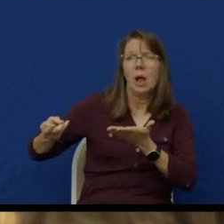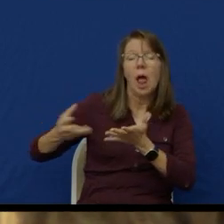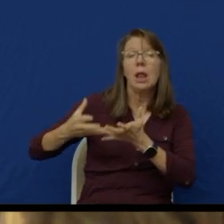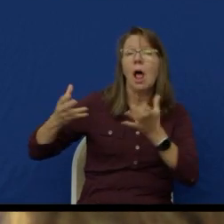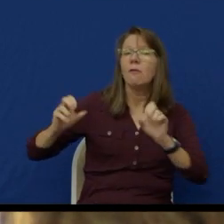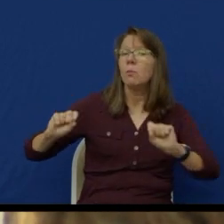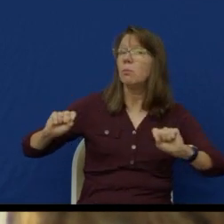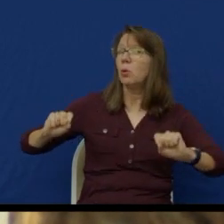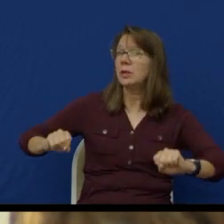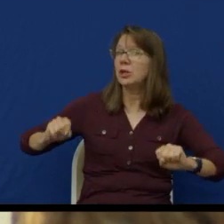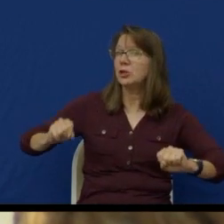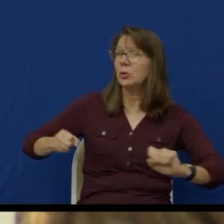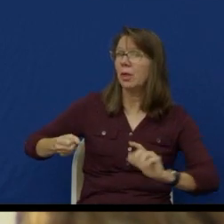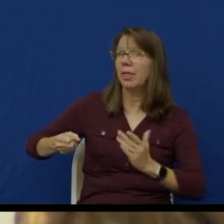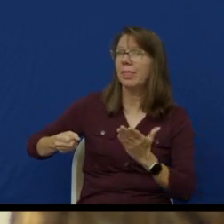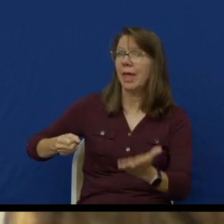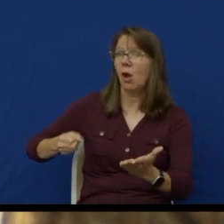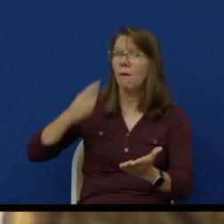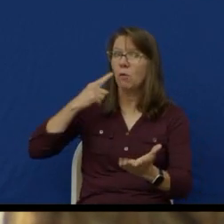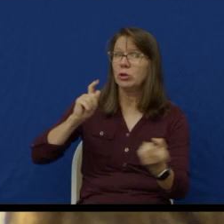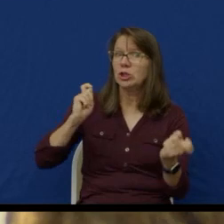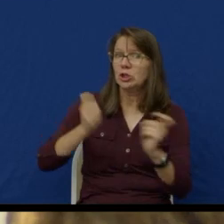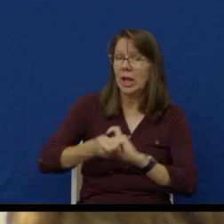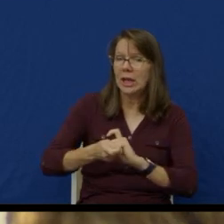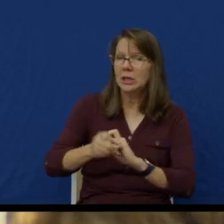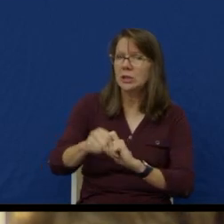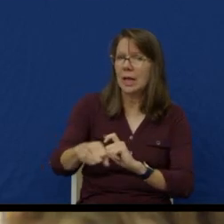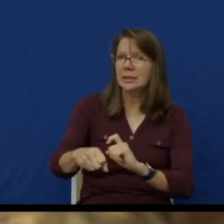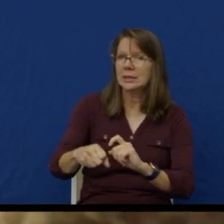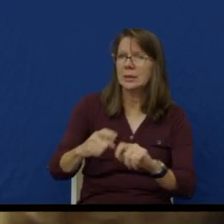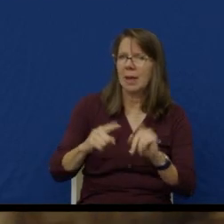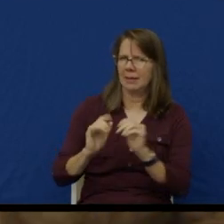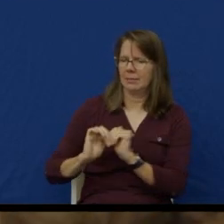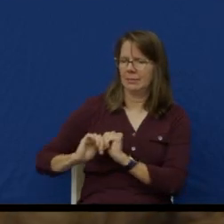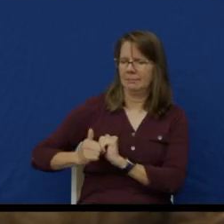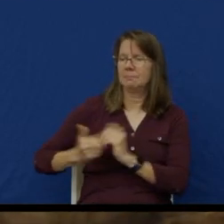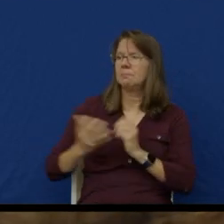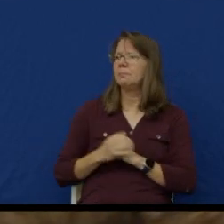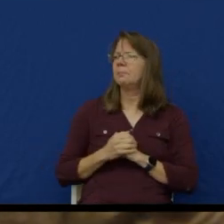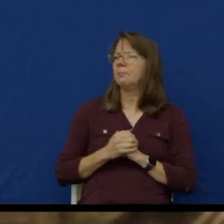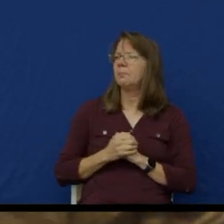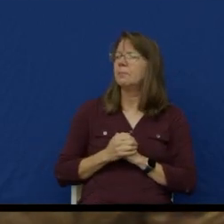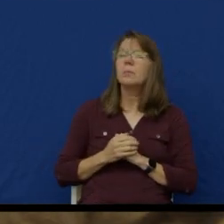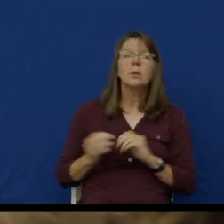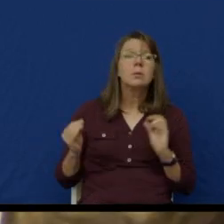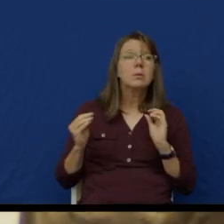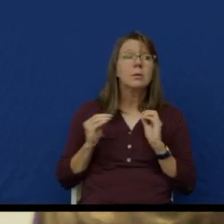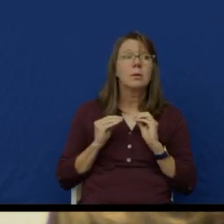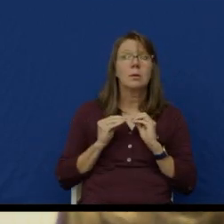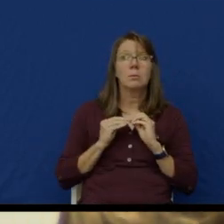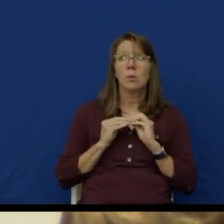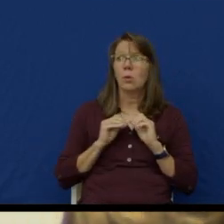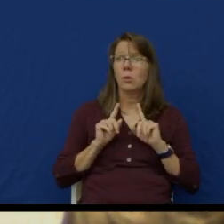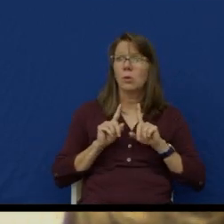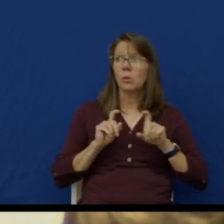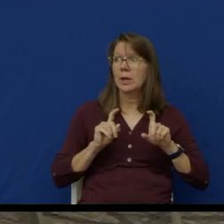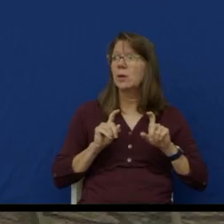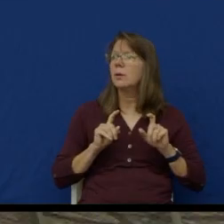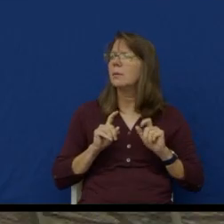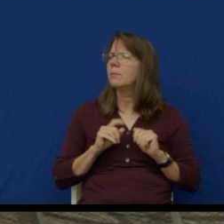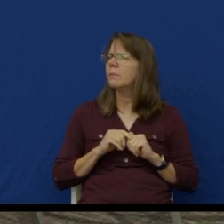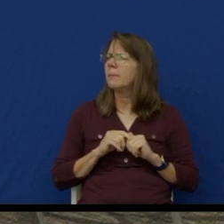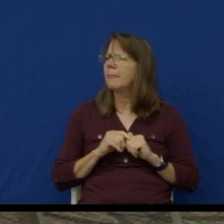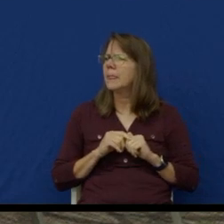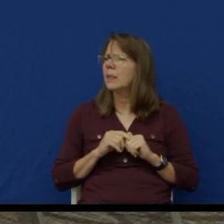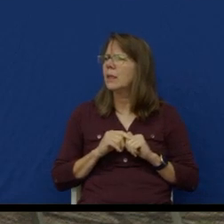to make effective change in that space. Any further questions, Lou? Mickey, where are we